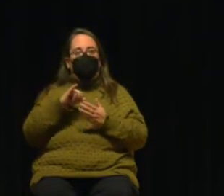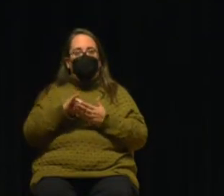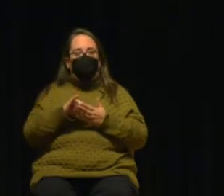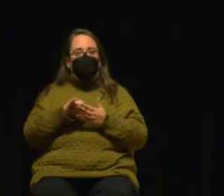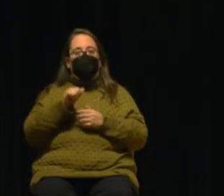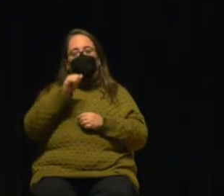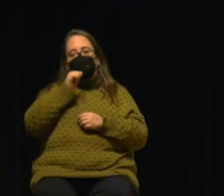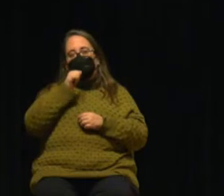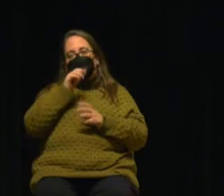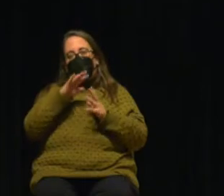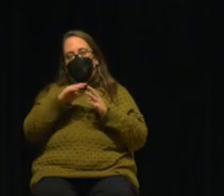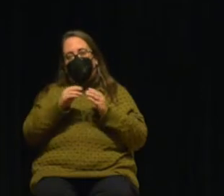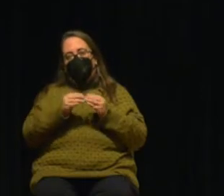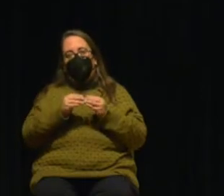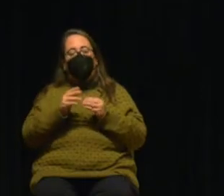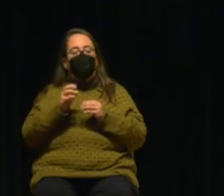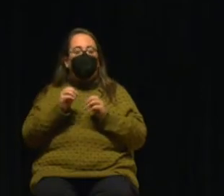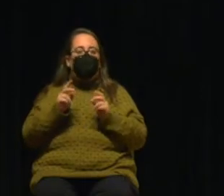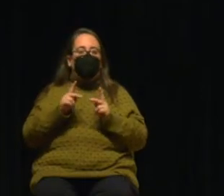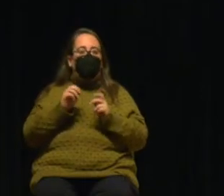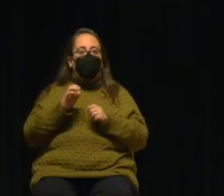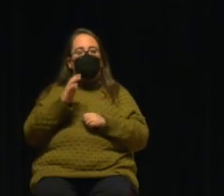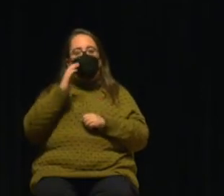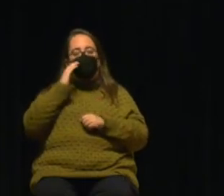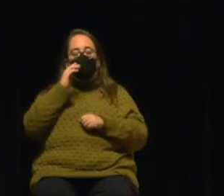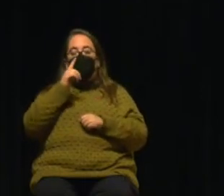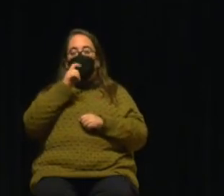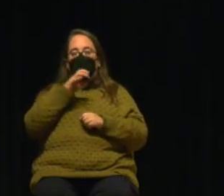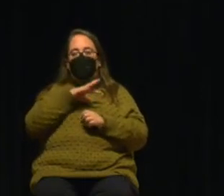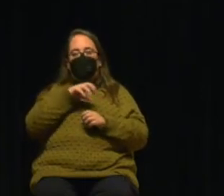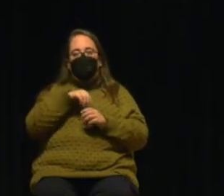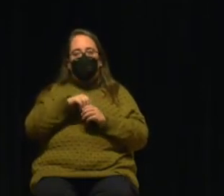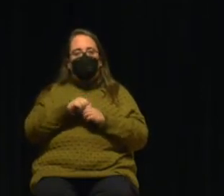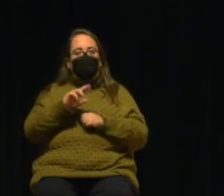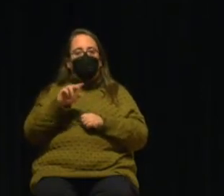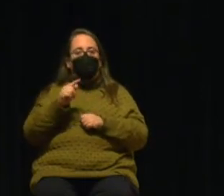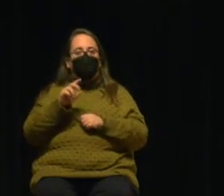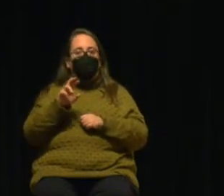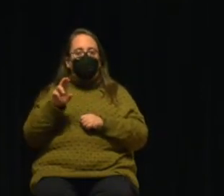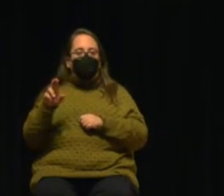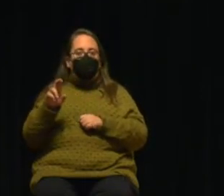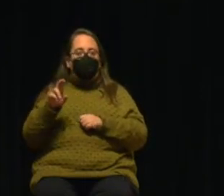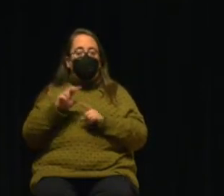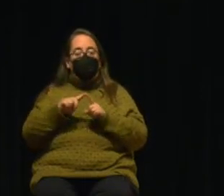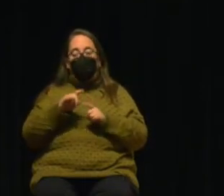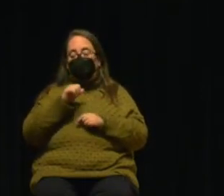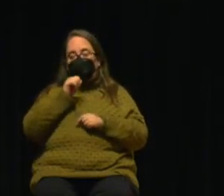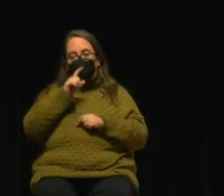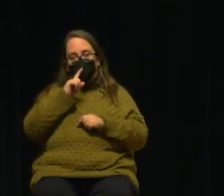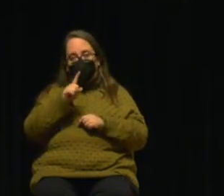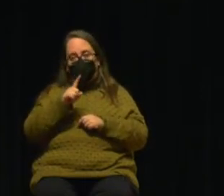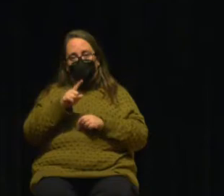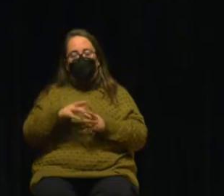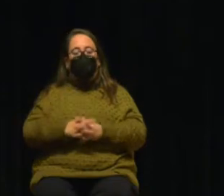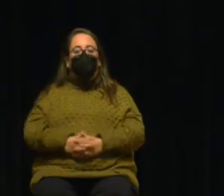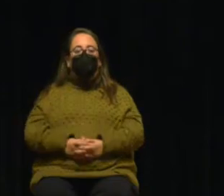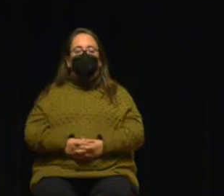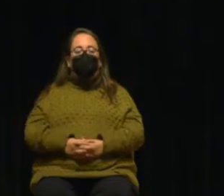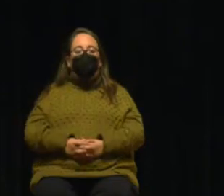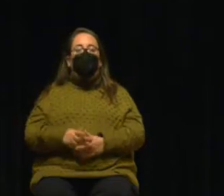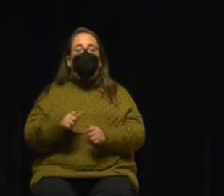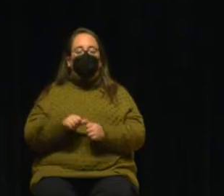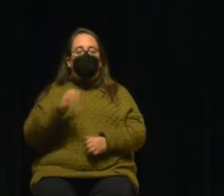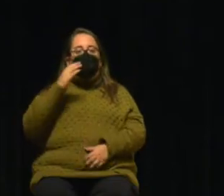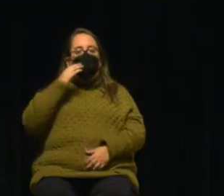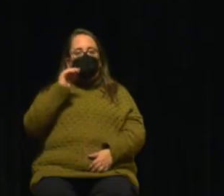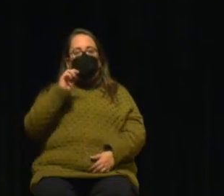a secret organization, and of course, no one would know who was involved in the Underground Railroad. That's not true at all. Everyone knew that